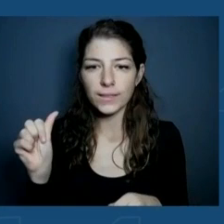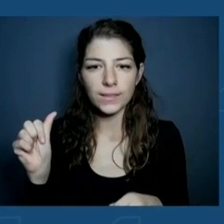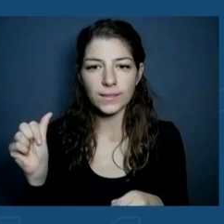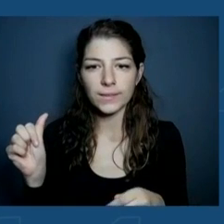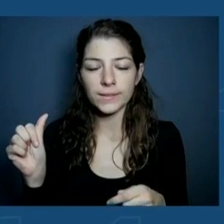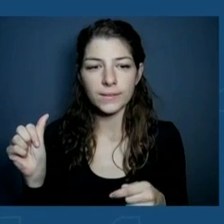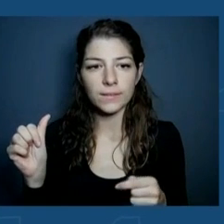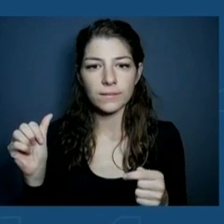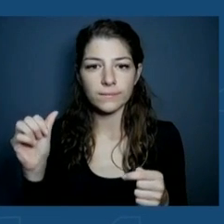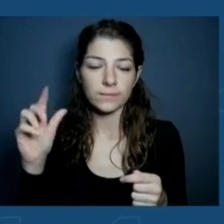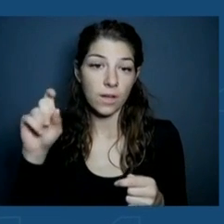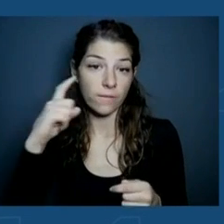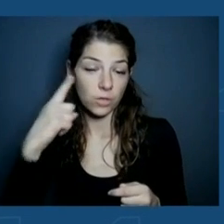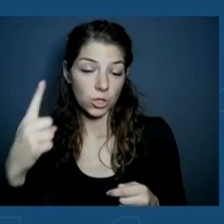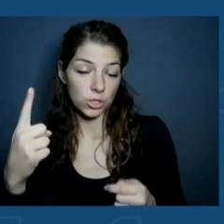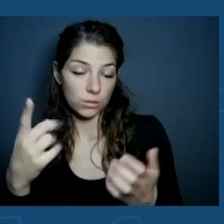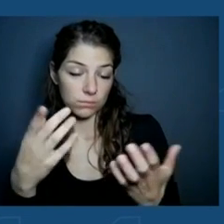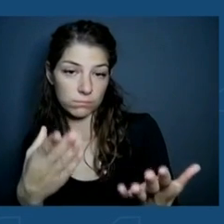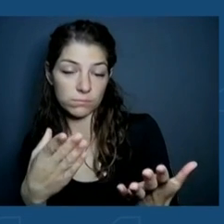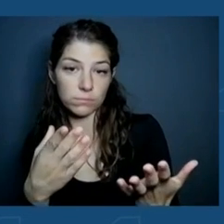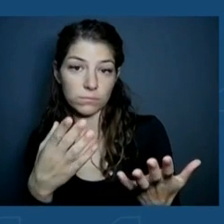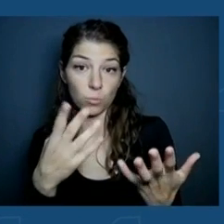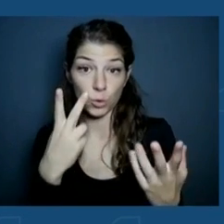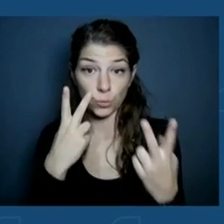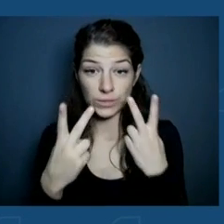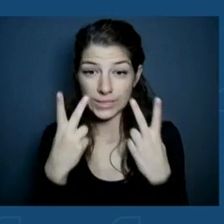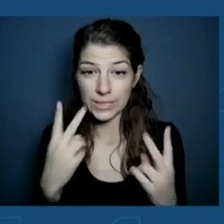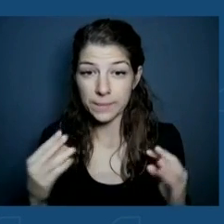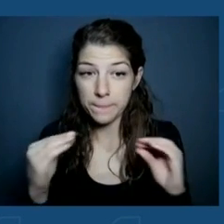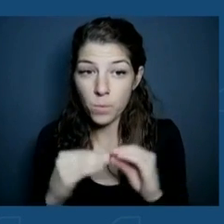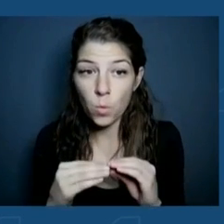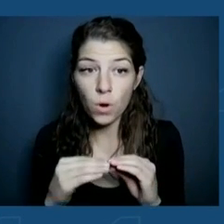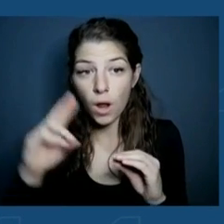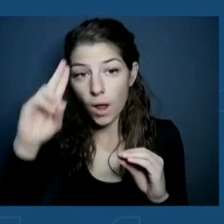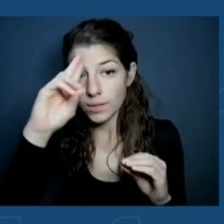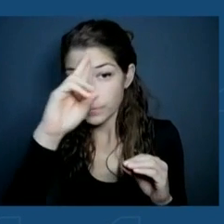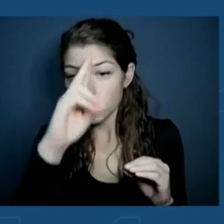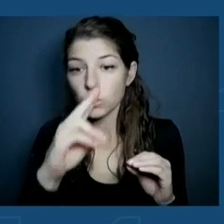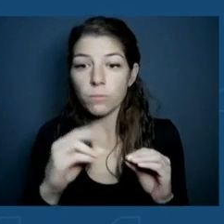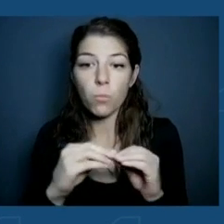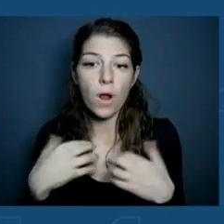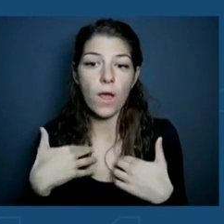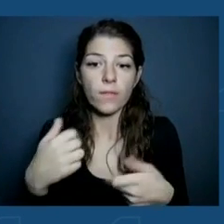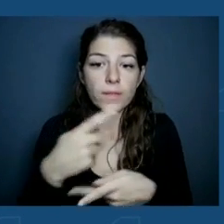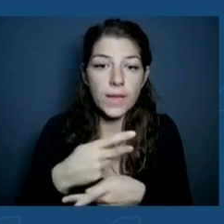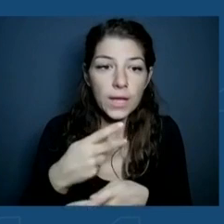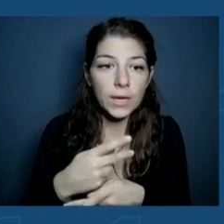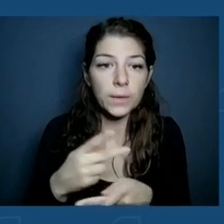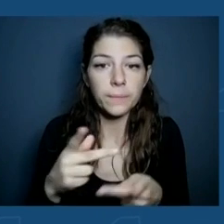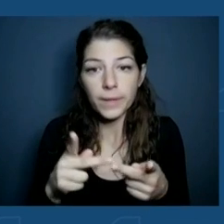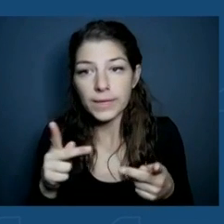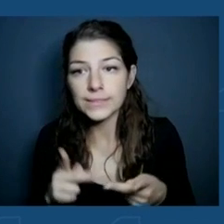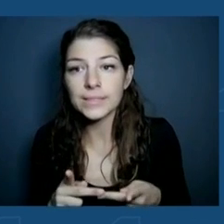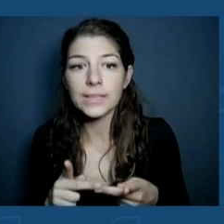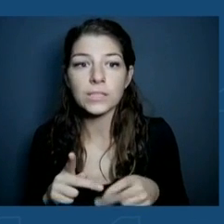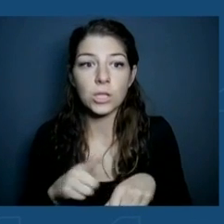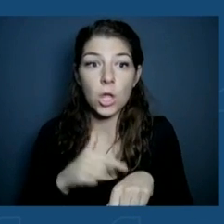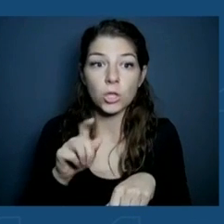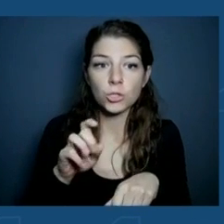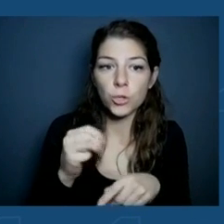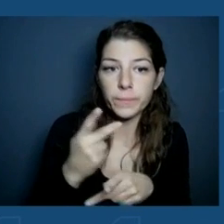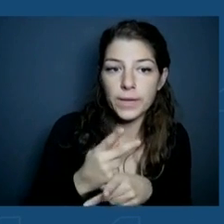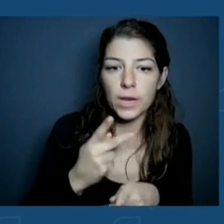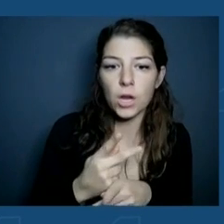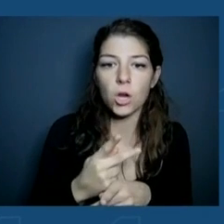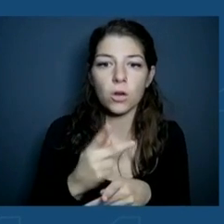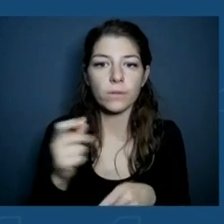Governor Hochul, at which you foresee for hospitals, healthcare facilities, long-term care facilities, specifically instituting